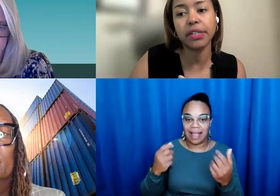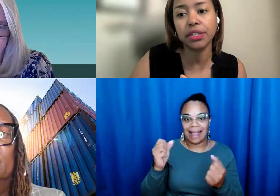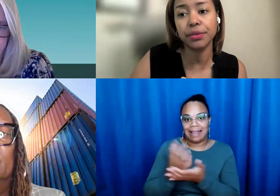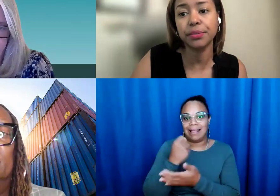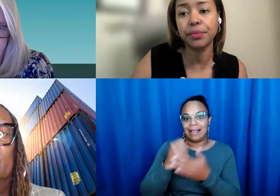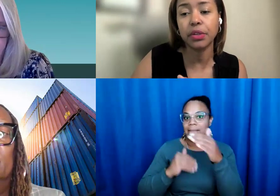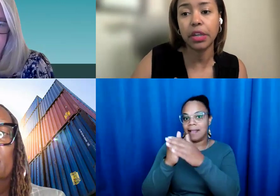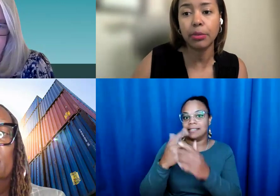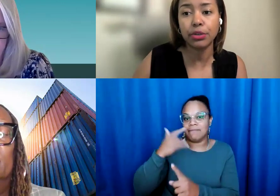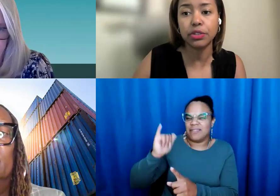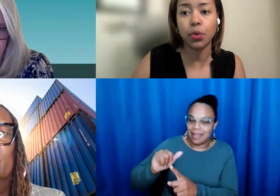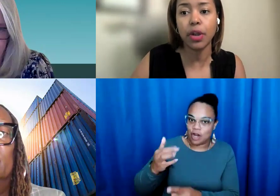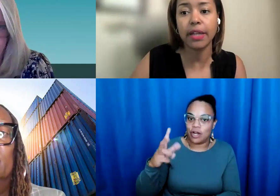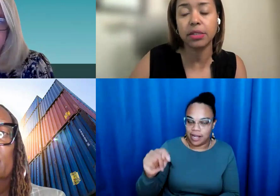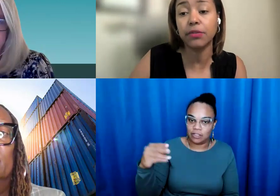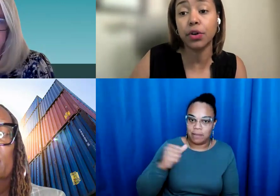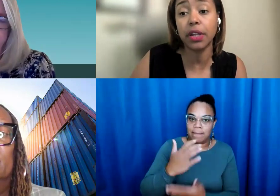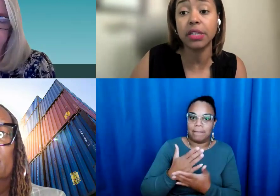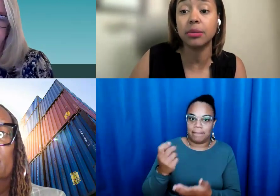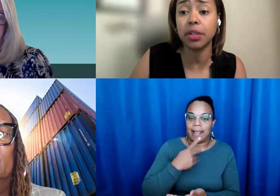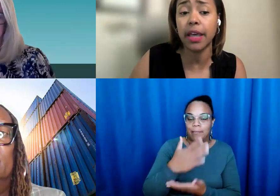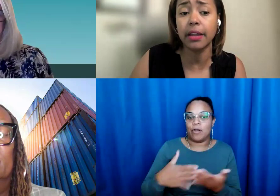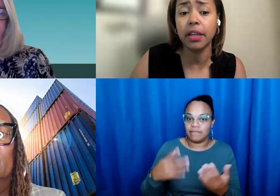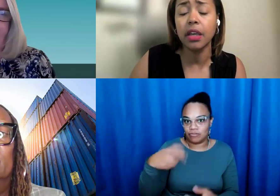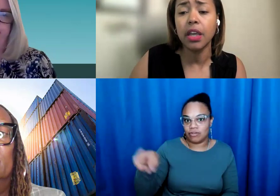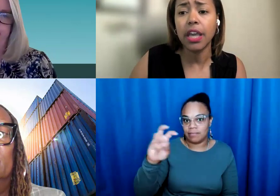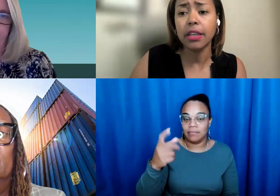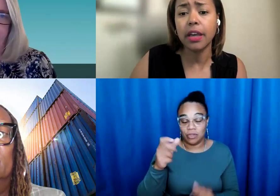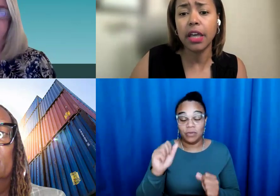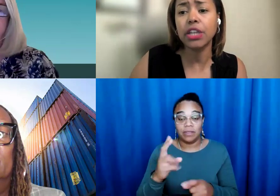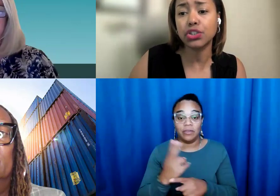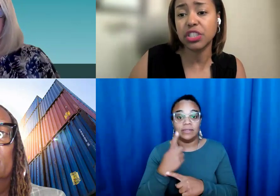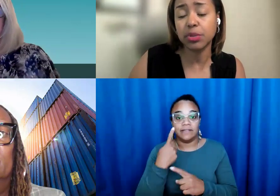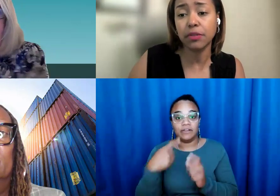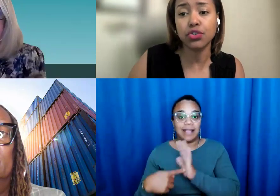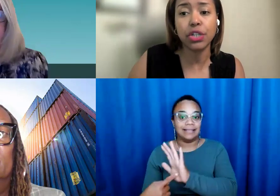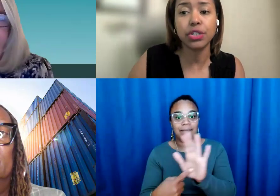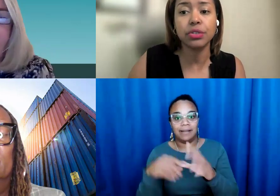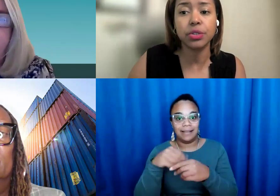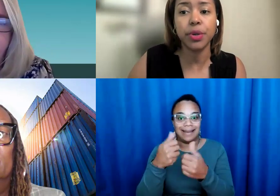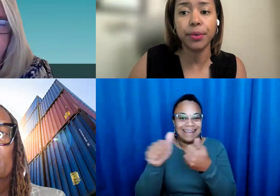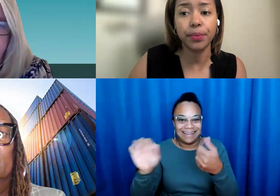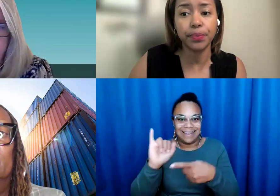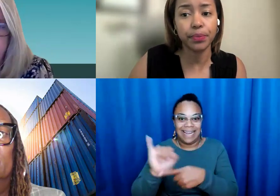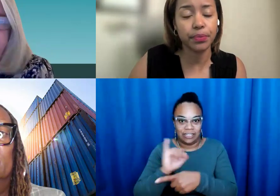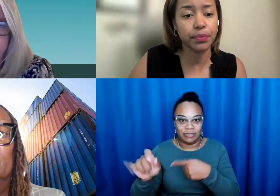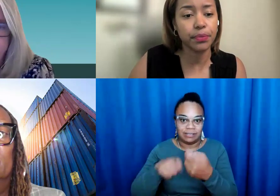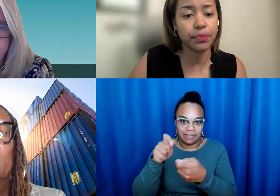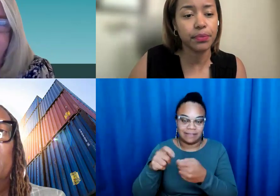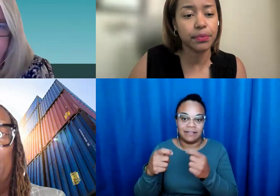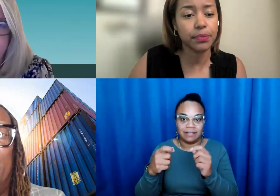that particular grant. So it can be used for exhibit if you're going to exhibit at any industry-specific trade shows as